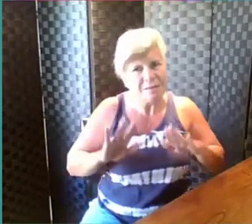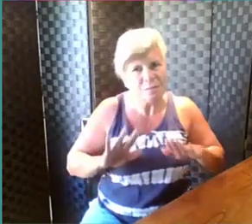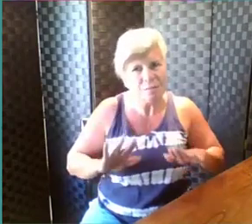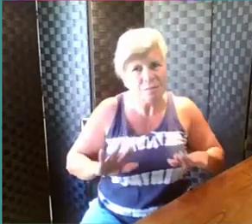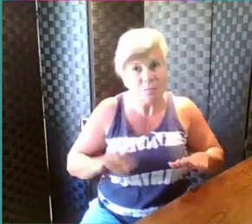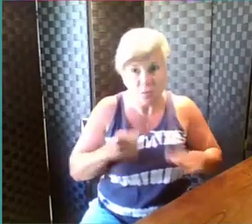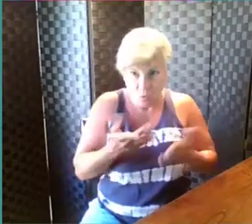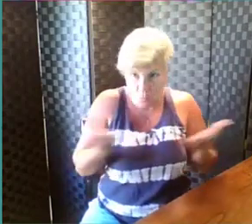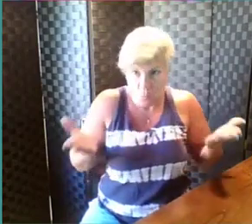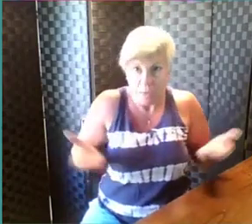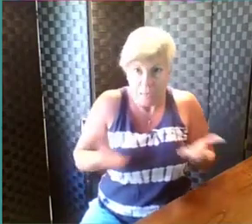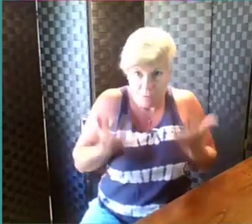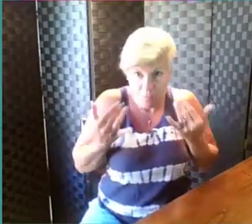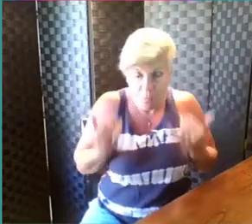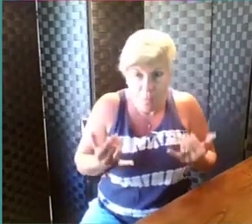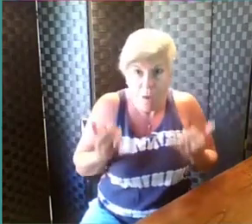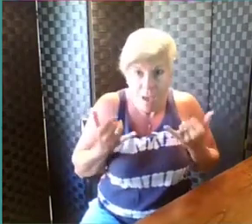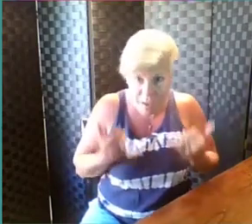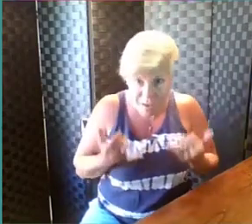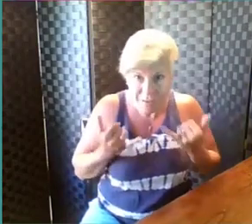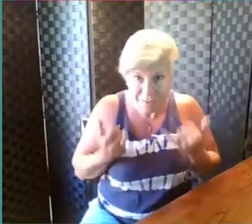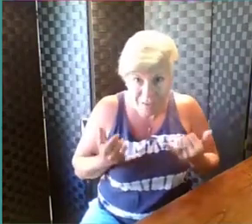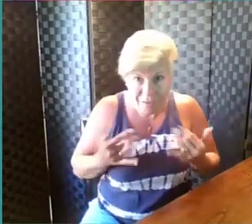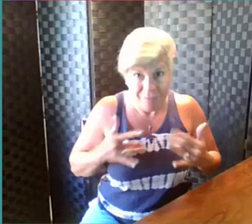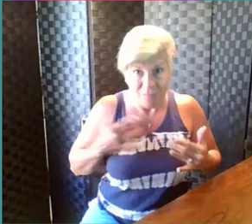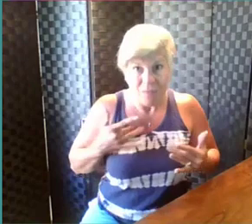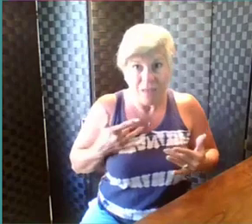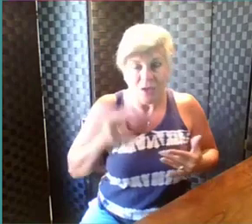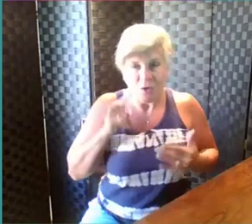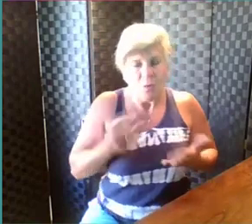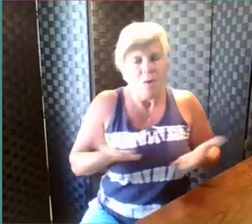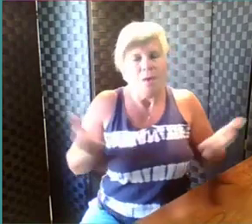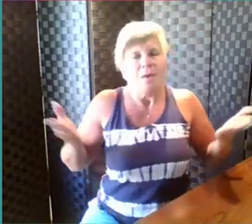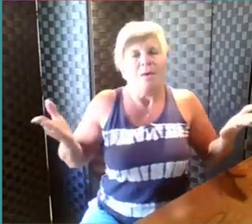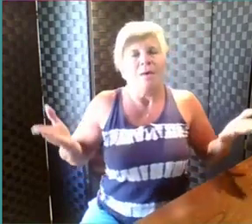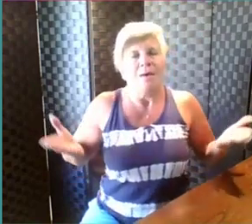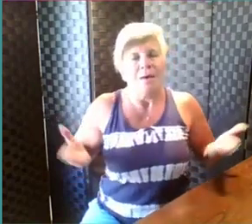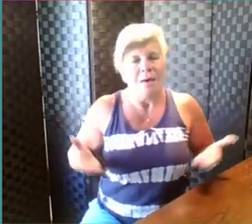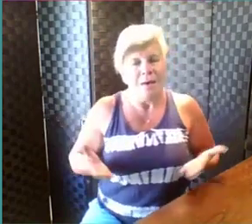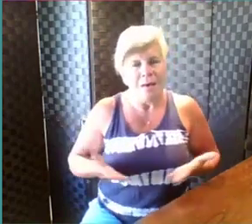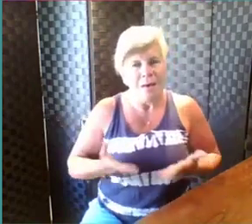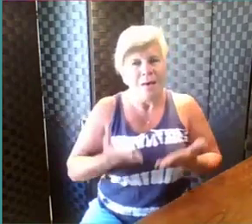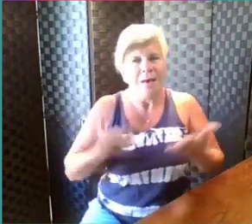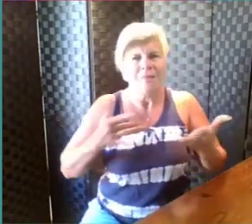You are here right now. Can you feel that?